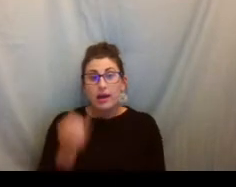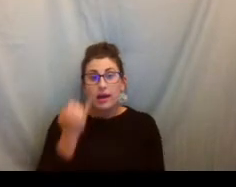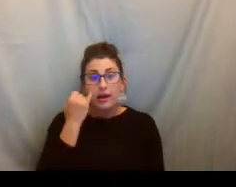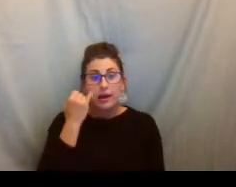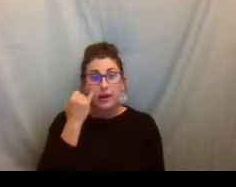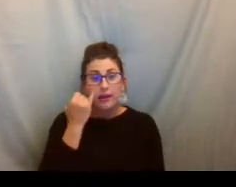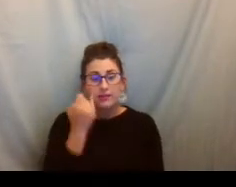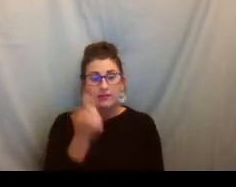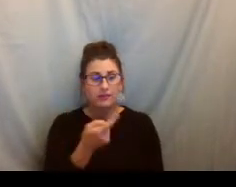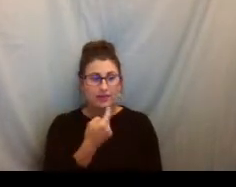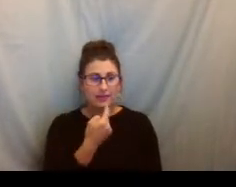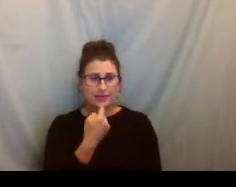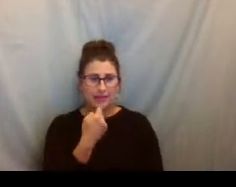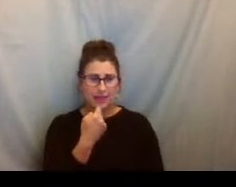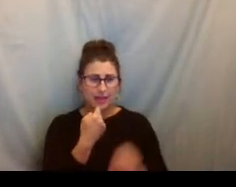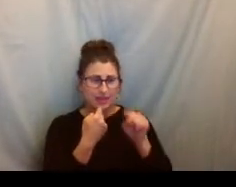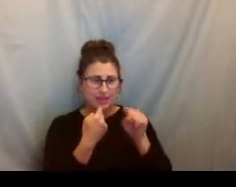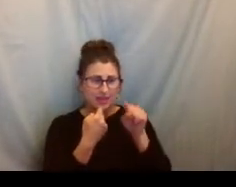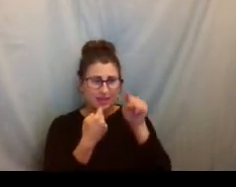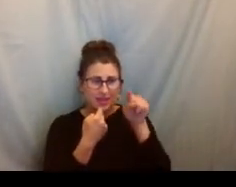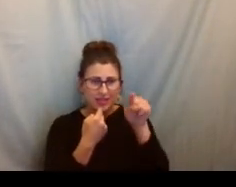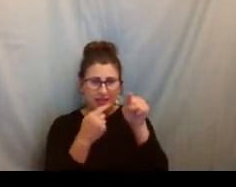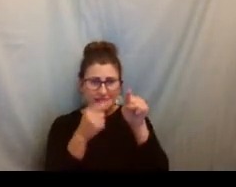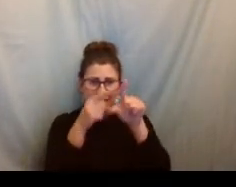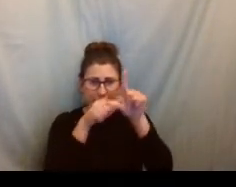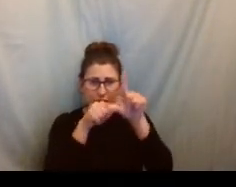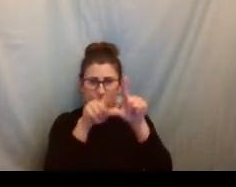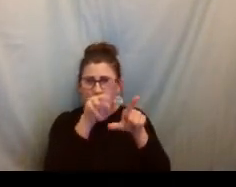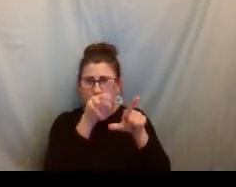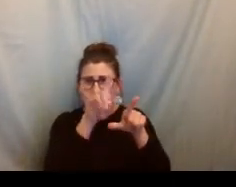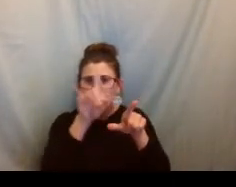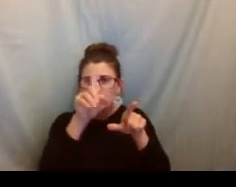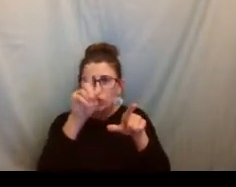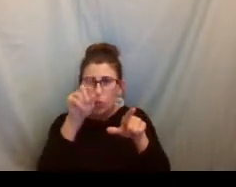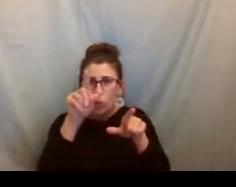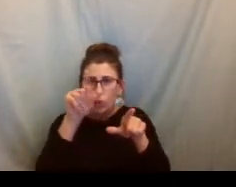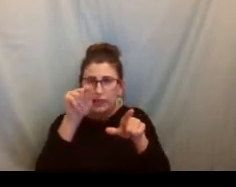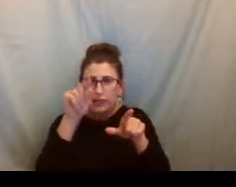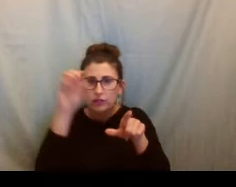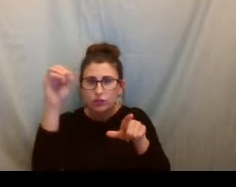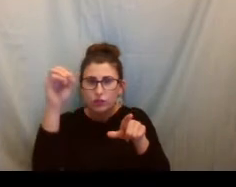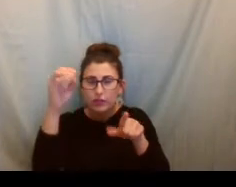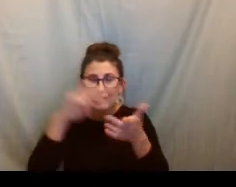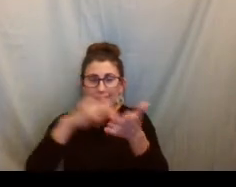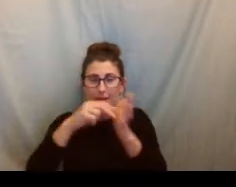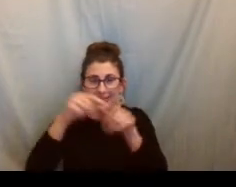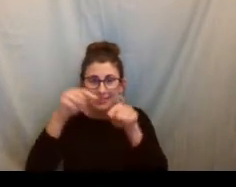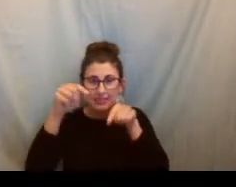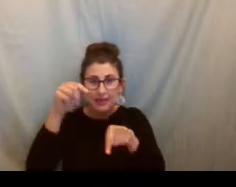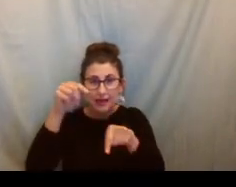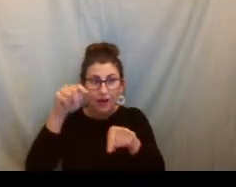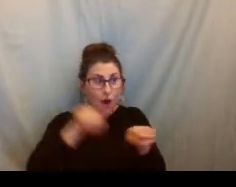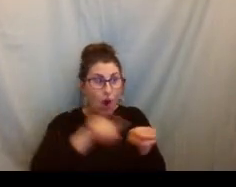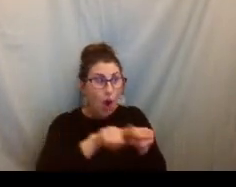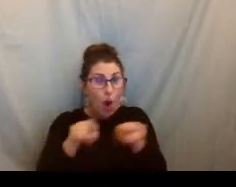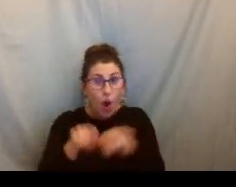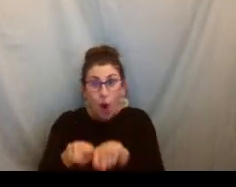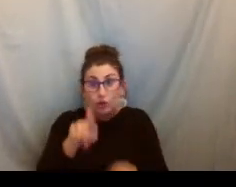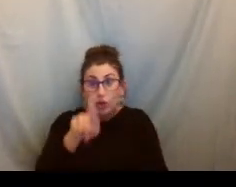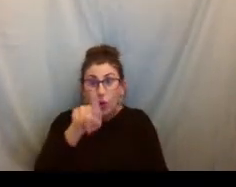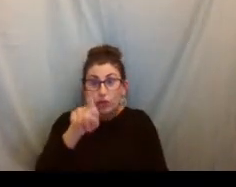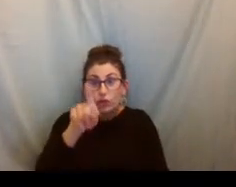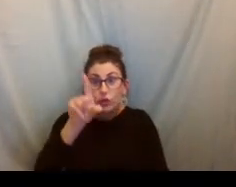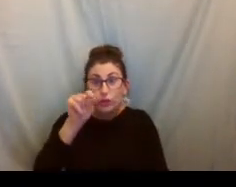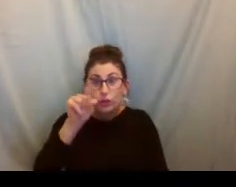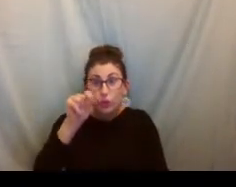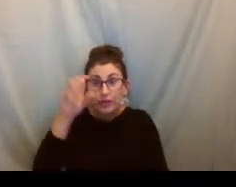if I say this is 120 degrees, that means the angle directly across from it is also